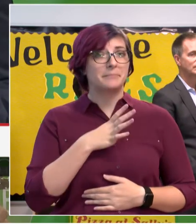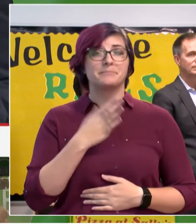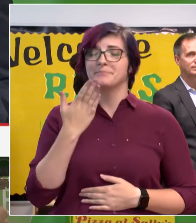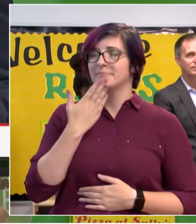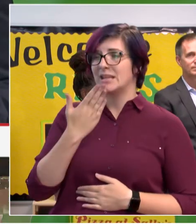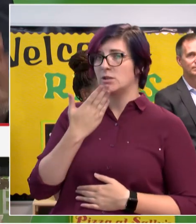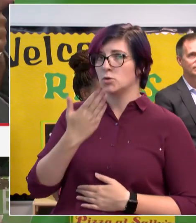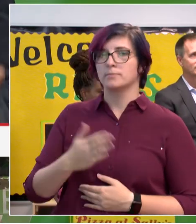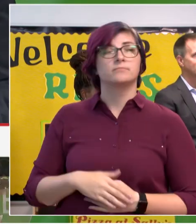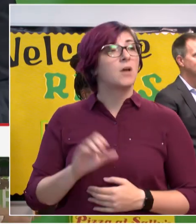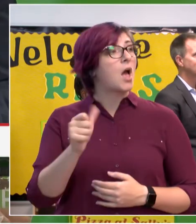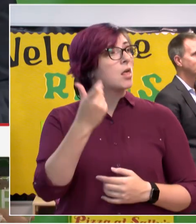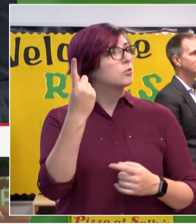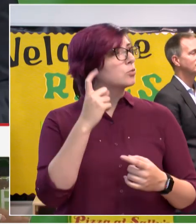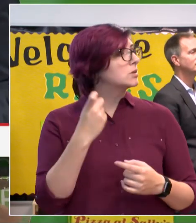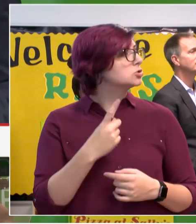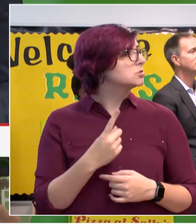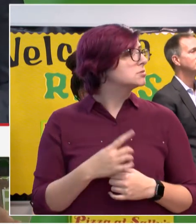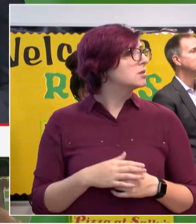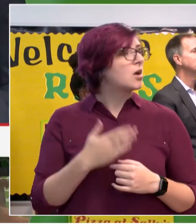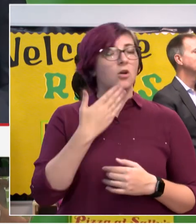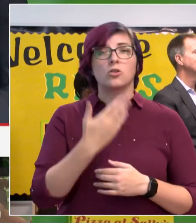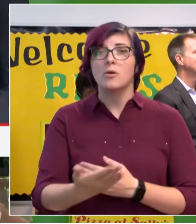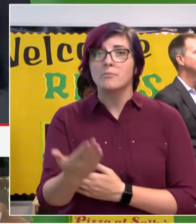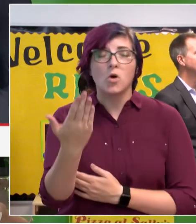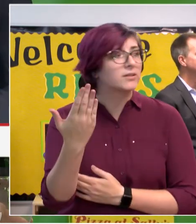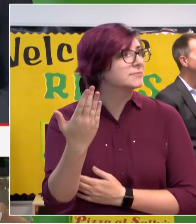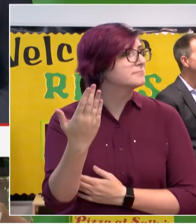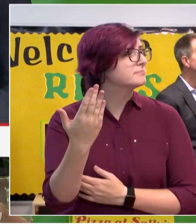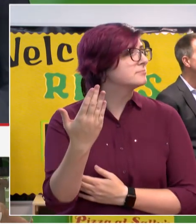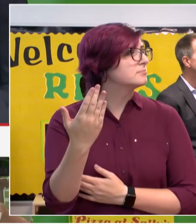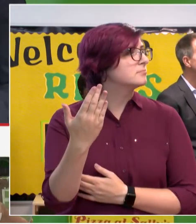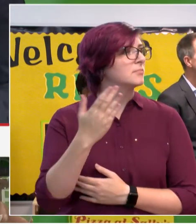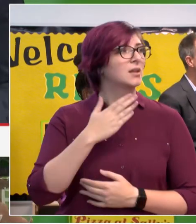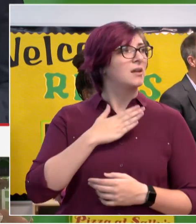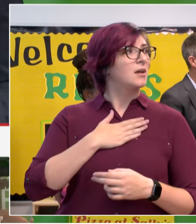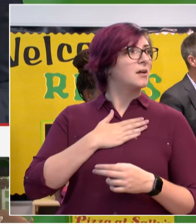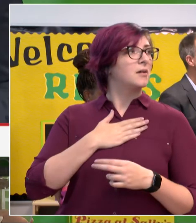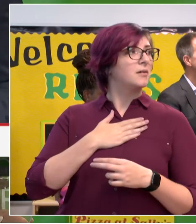questions? Yes. Good morning. Good morning. My name is